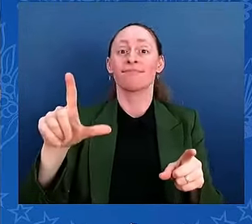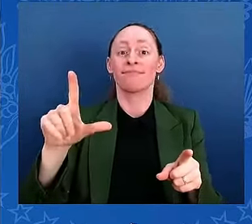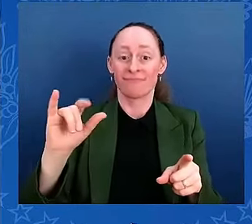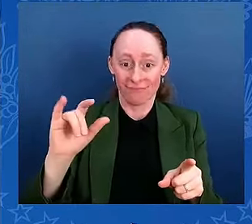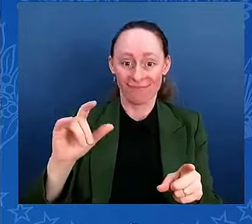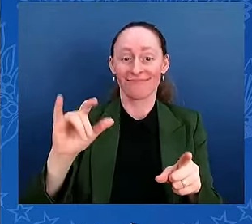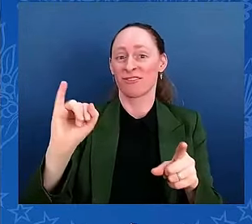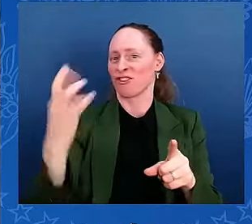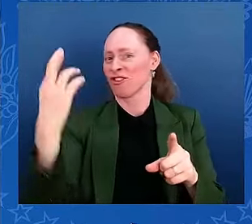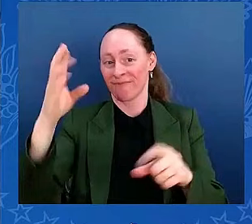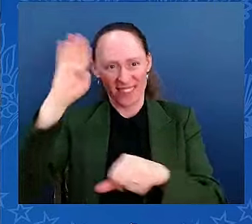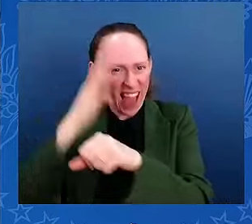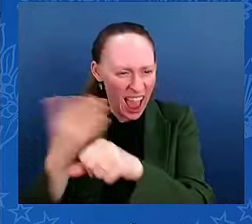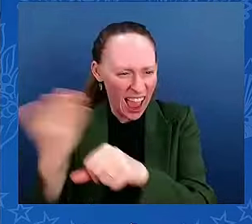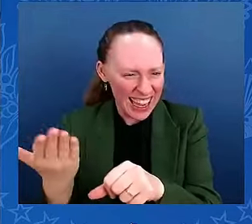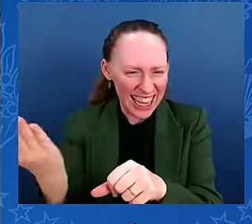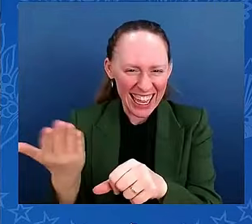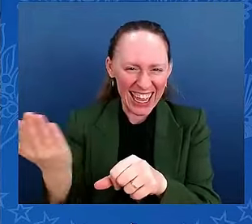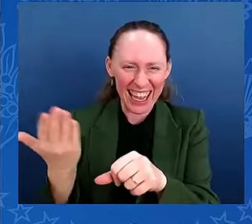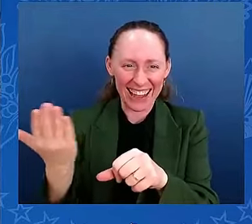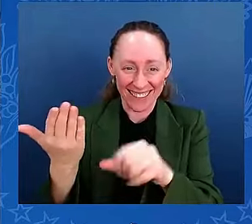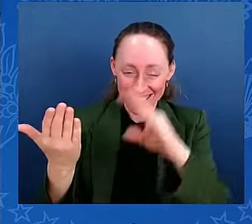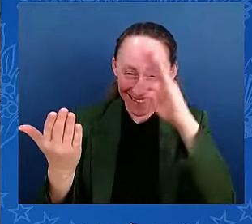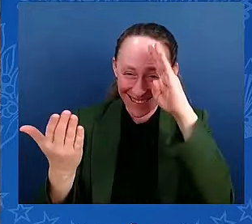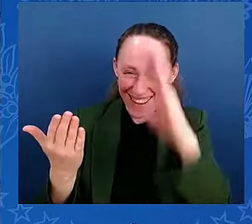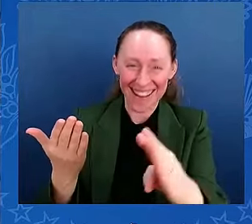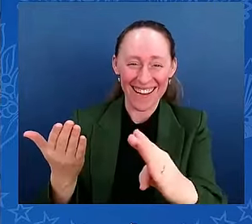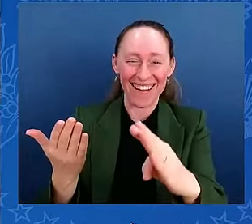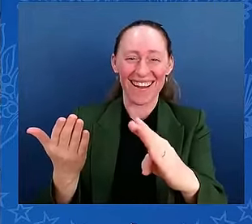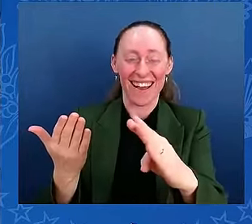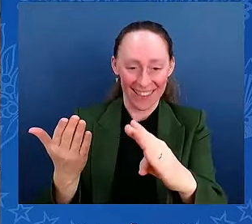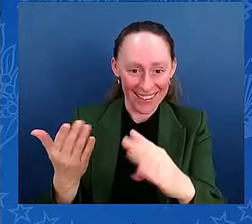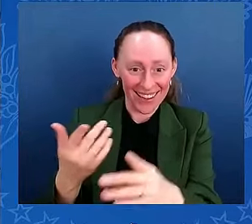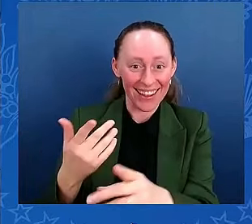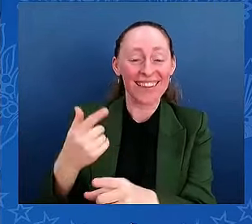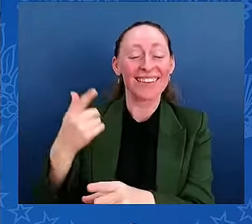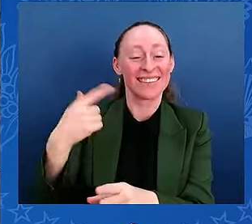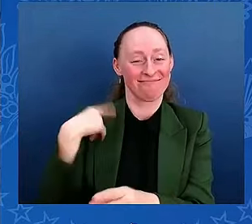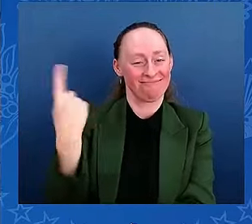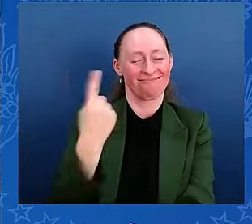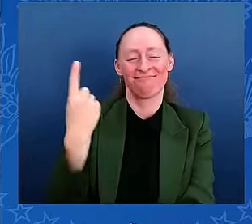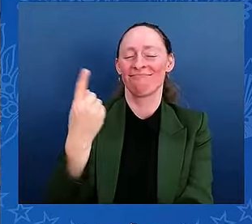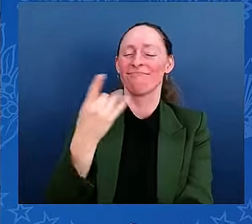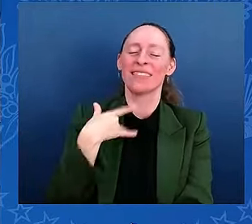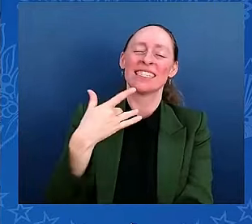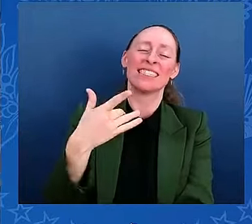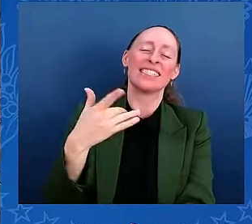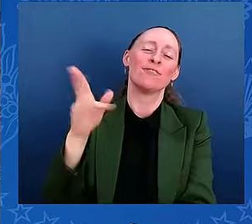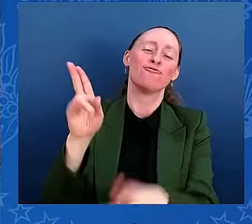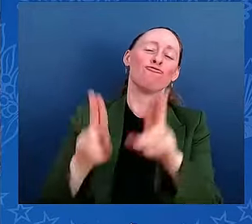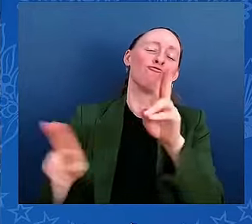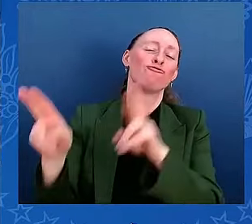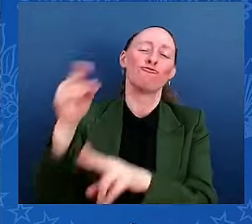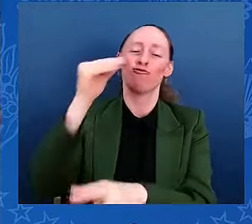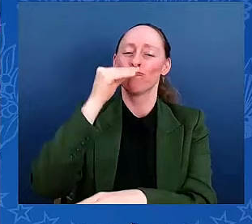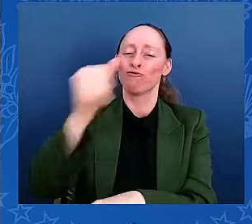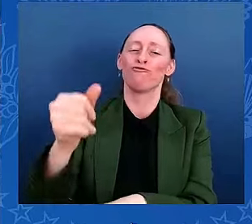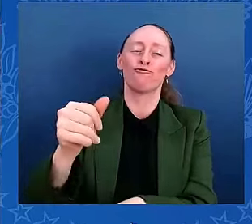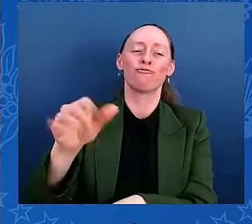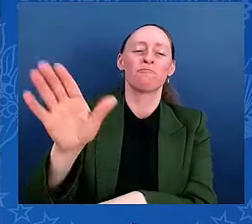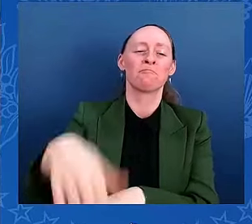I used to kid his dad all the time. I said, you know, Delaware may be second smallest state in the Union, but we own the Delaware River up to the high water mark in New